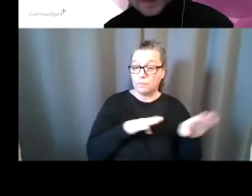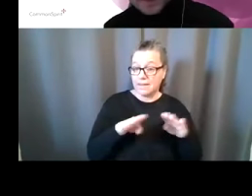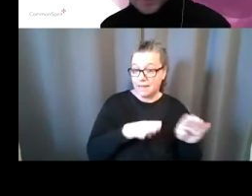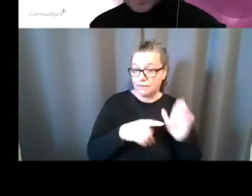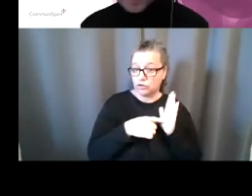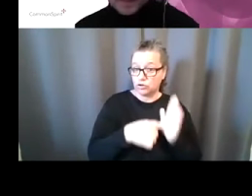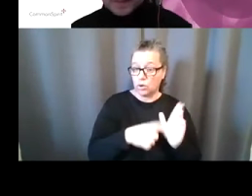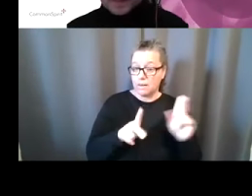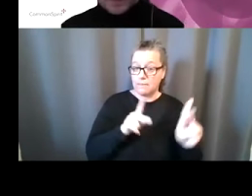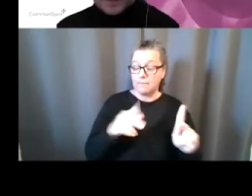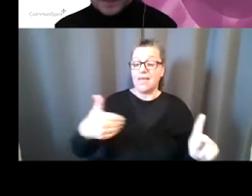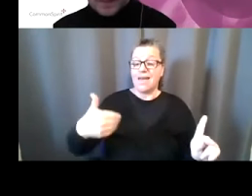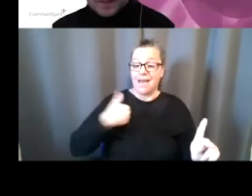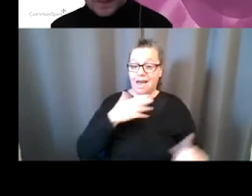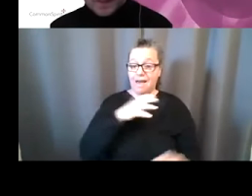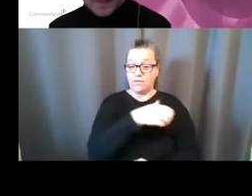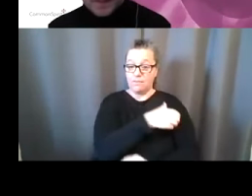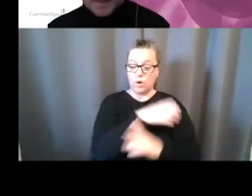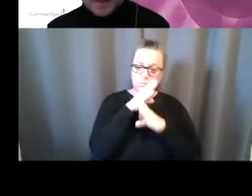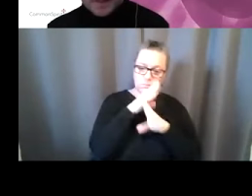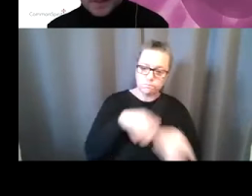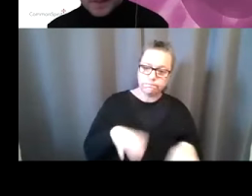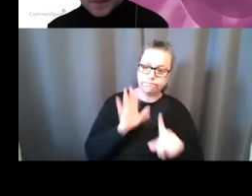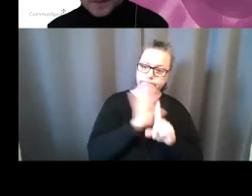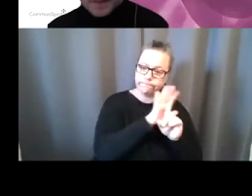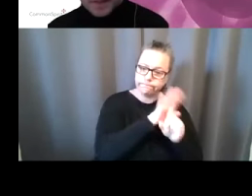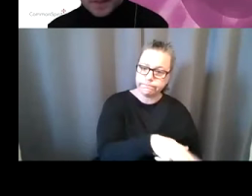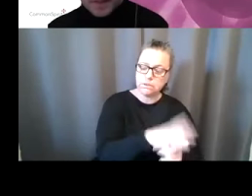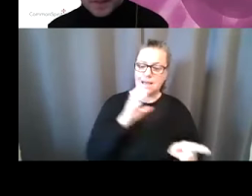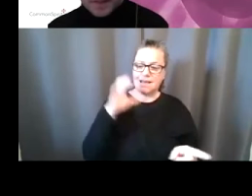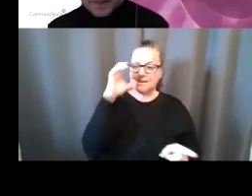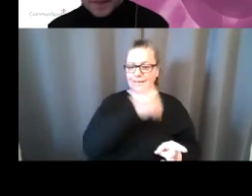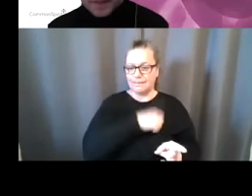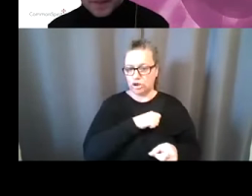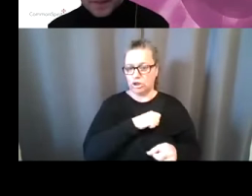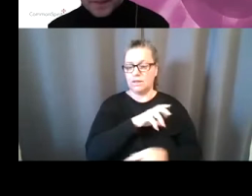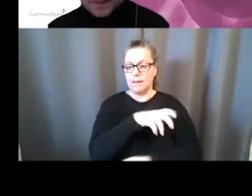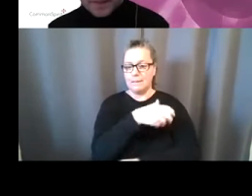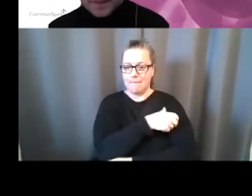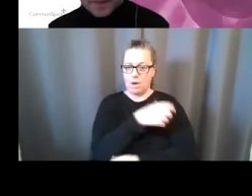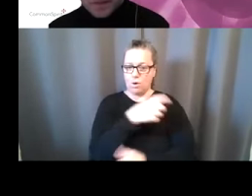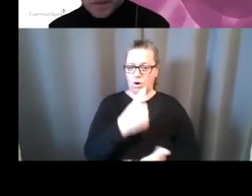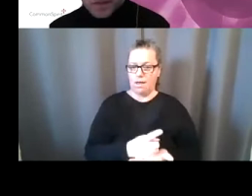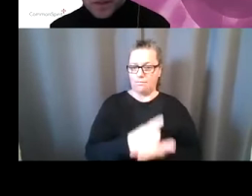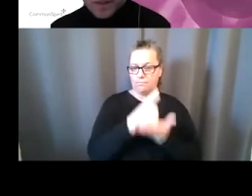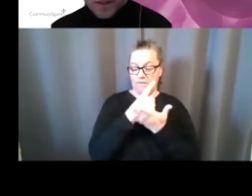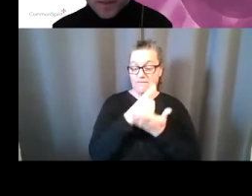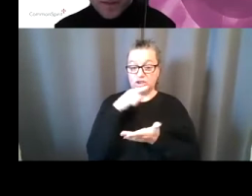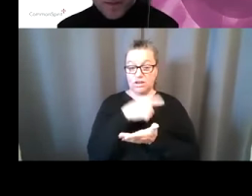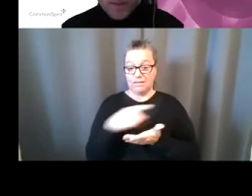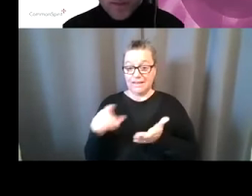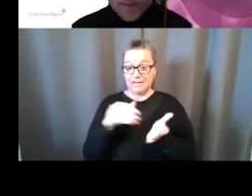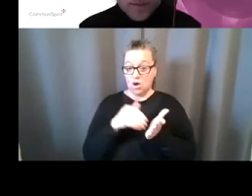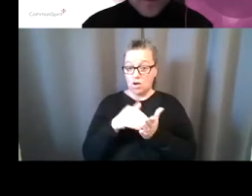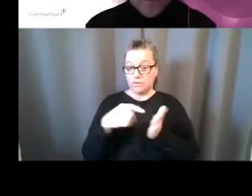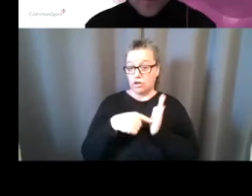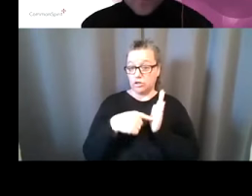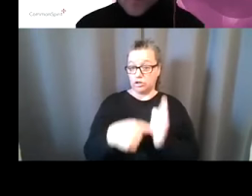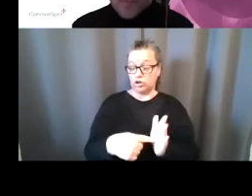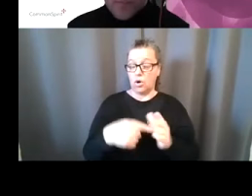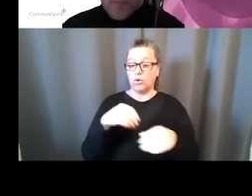who have the power, such as silencing, assumptions, and power and privilege. And these often are exhibited through our